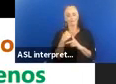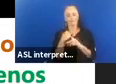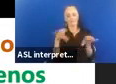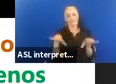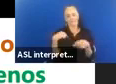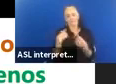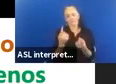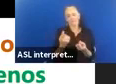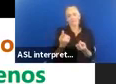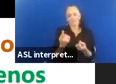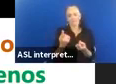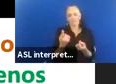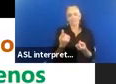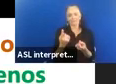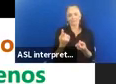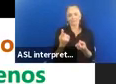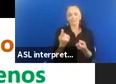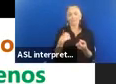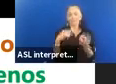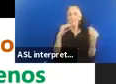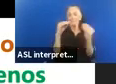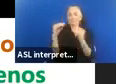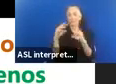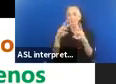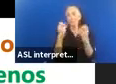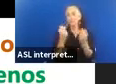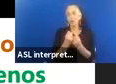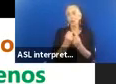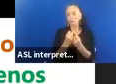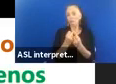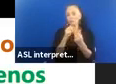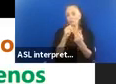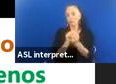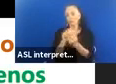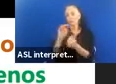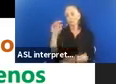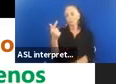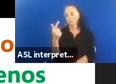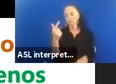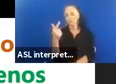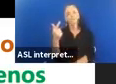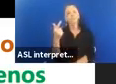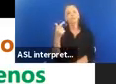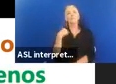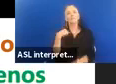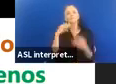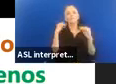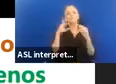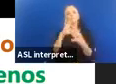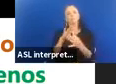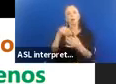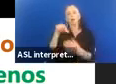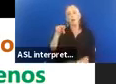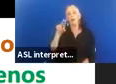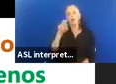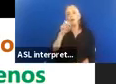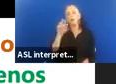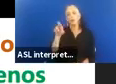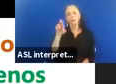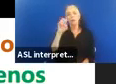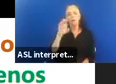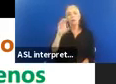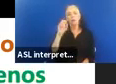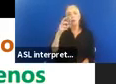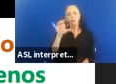at MG retreats and workshops lately, which is bringing in this piece around queer ecology, except